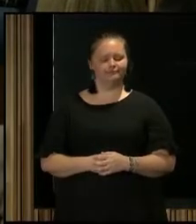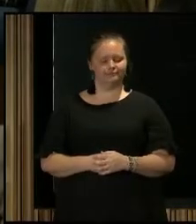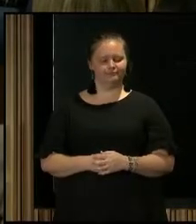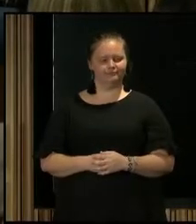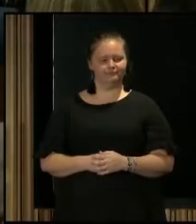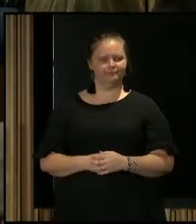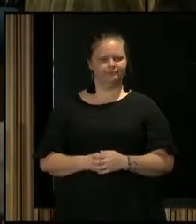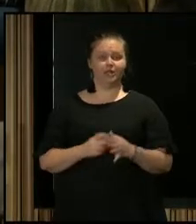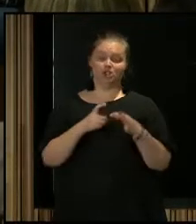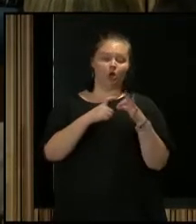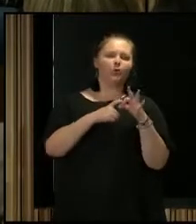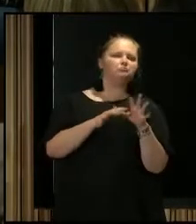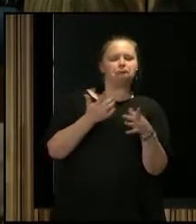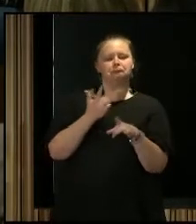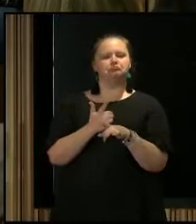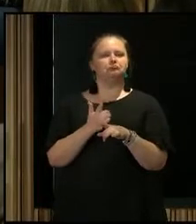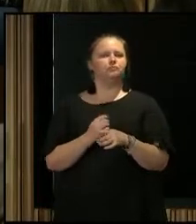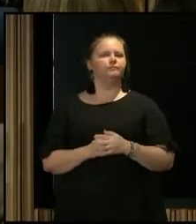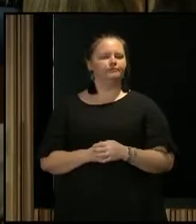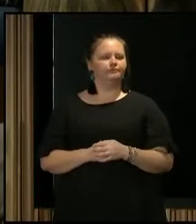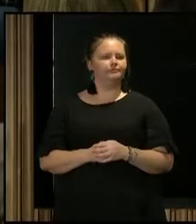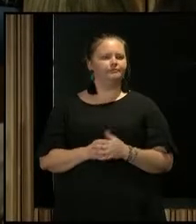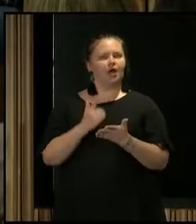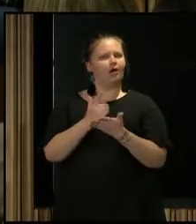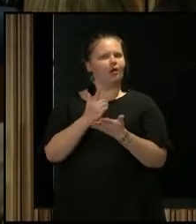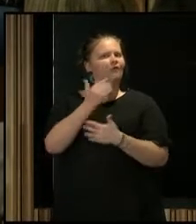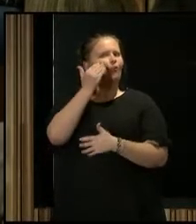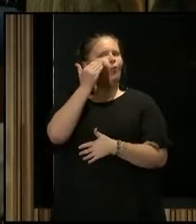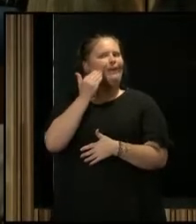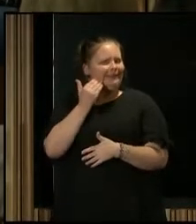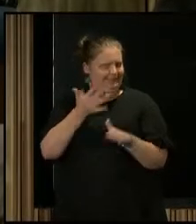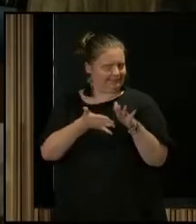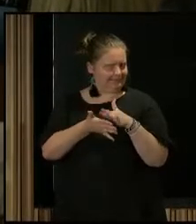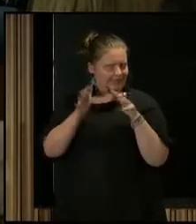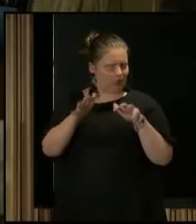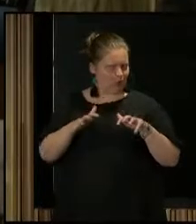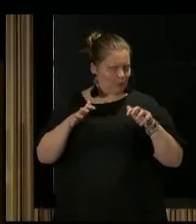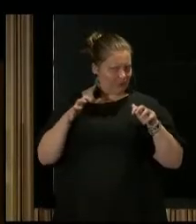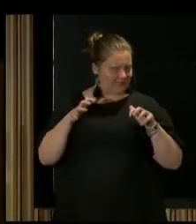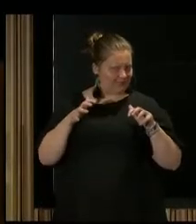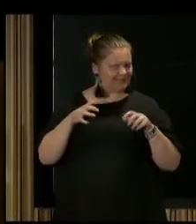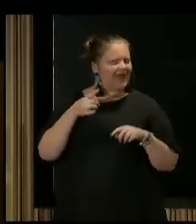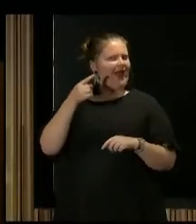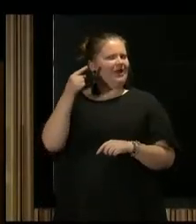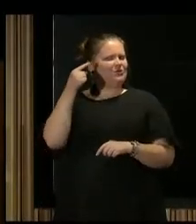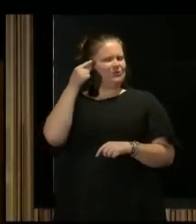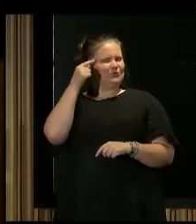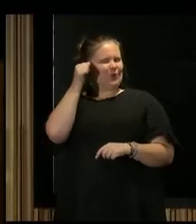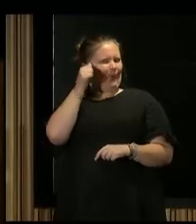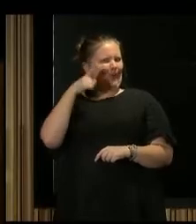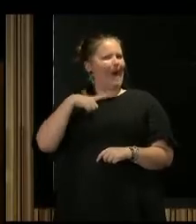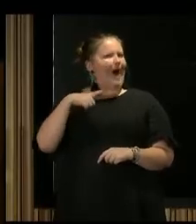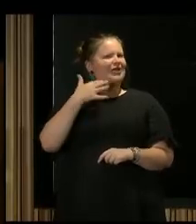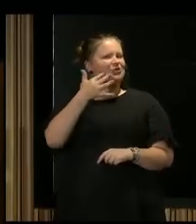a question or a comment about, there seem to be a lot of women in the audience. Have you explored the psychology of that, if that's